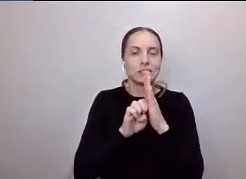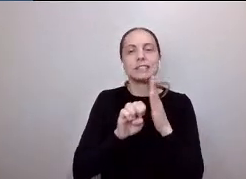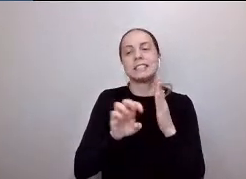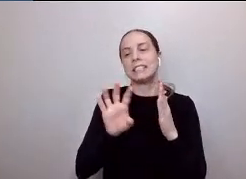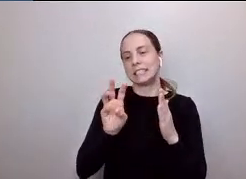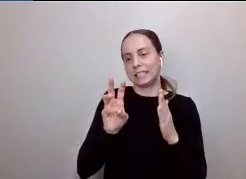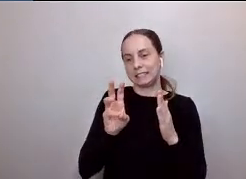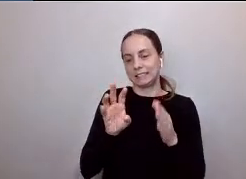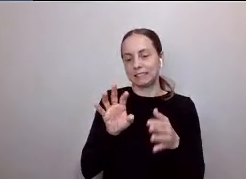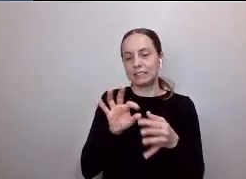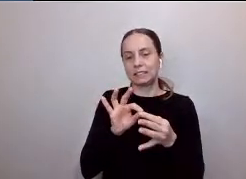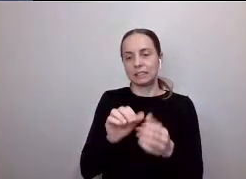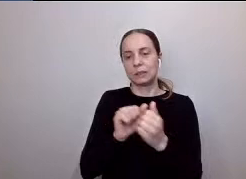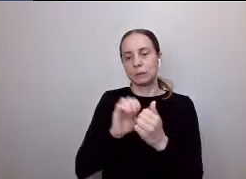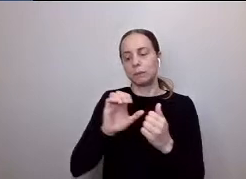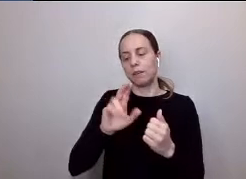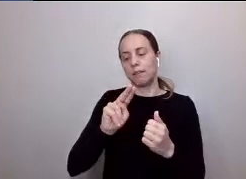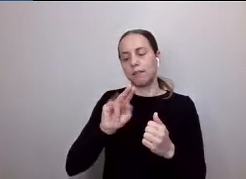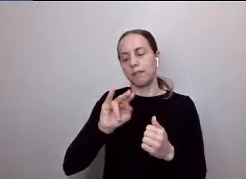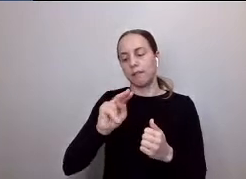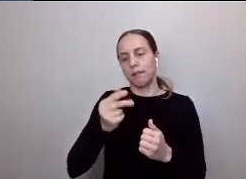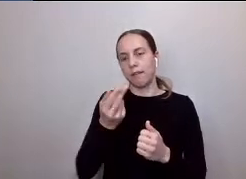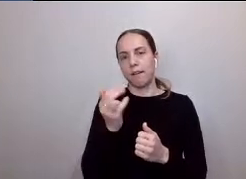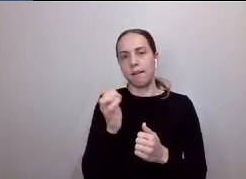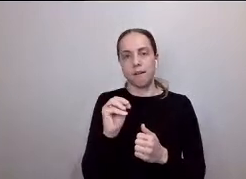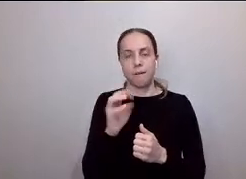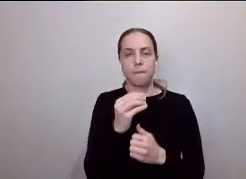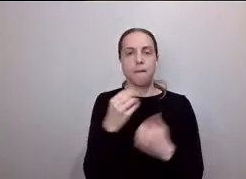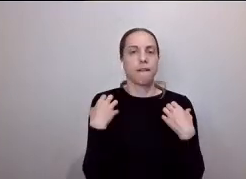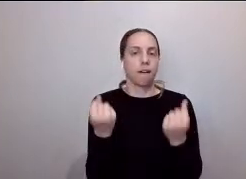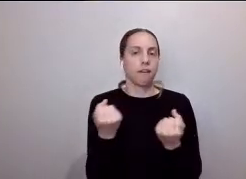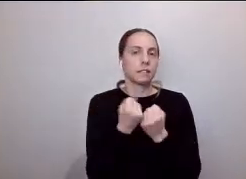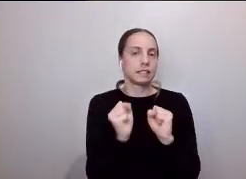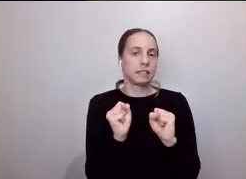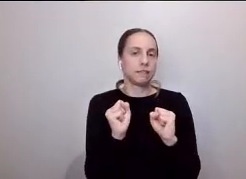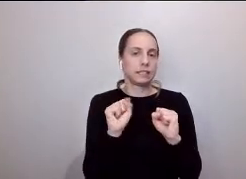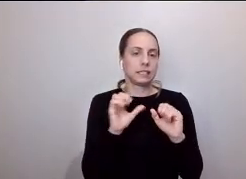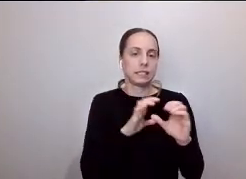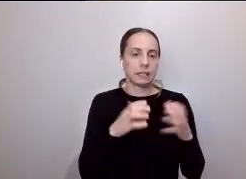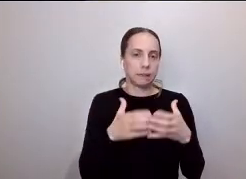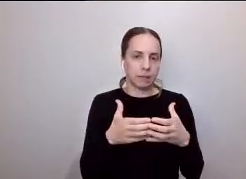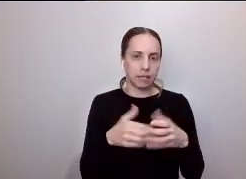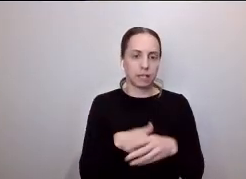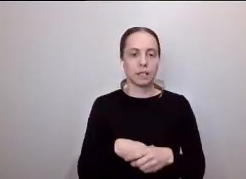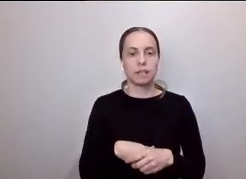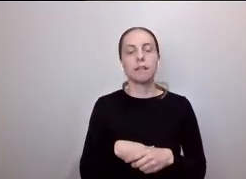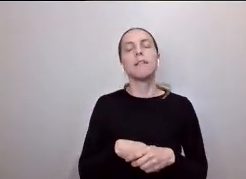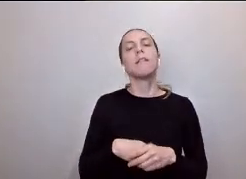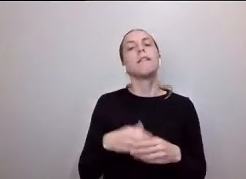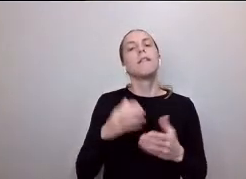public health and safety committee. I'll take up item 3 next and recognize Councilmember Cunningham.